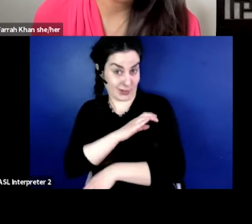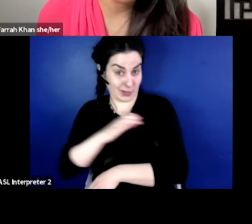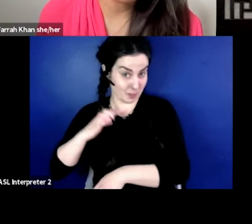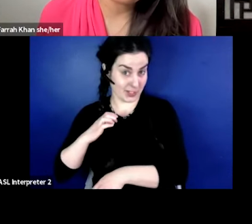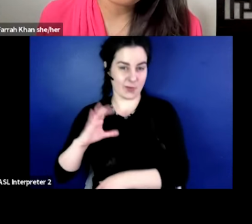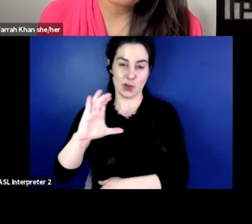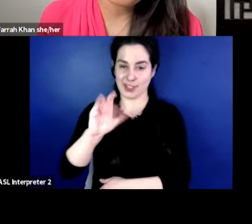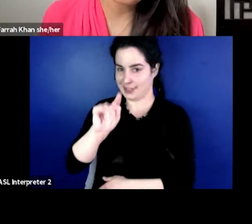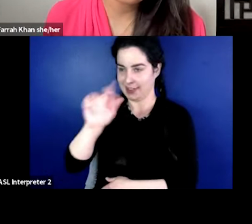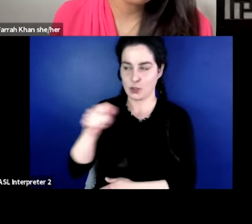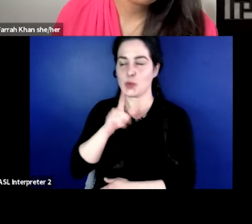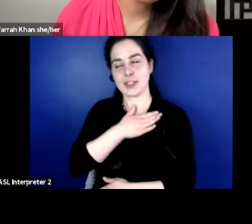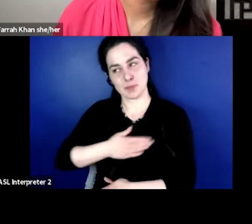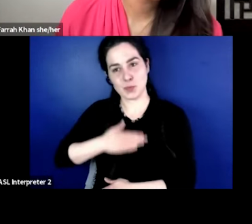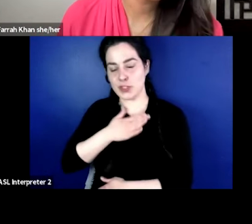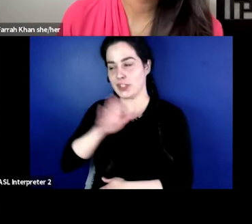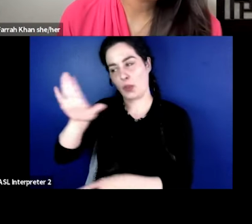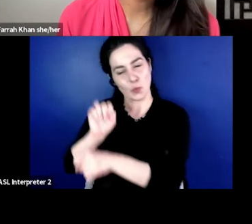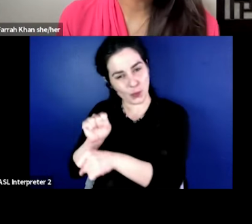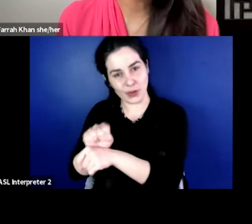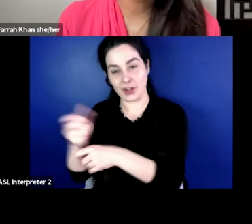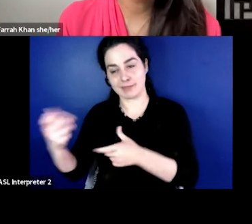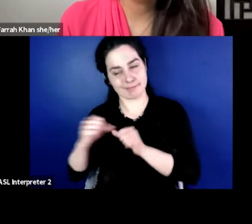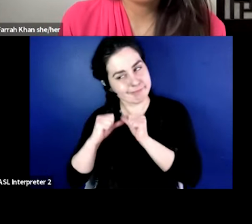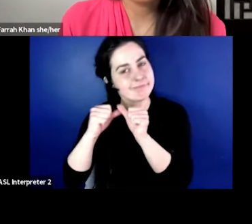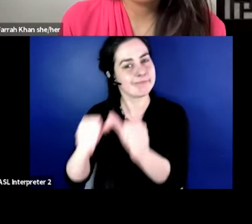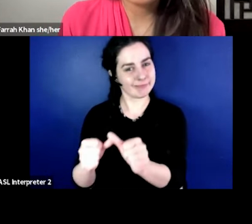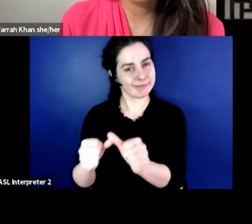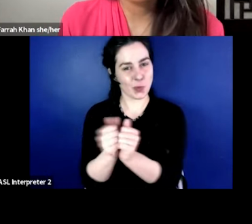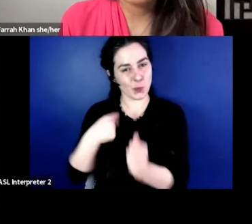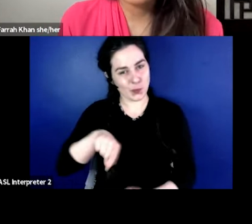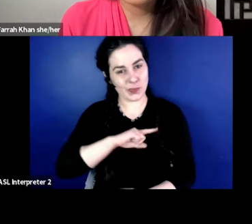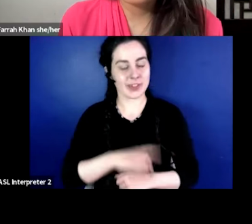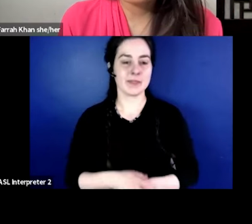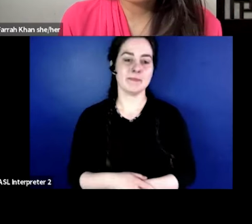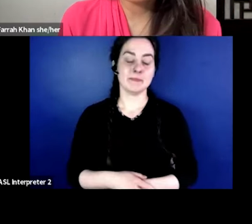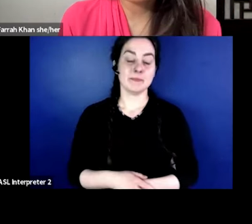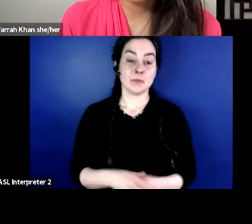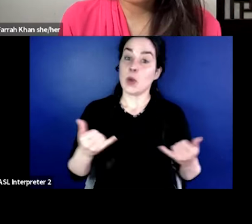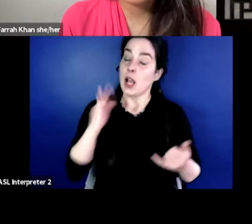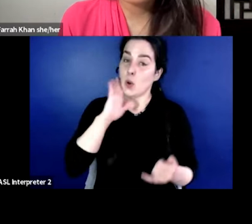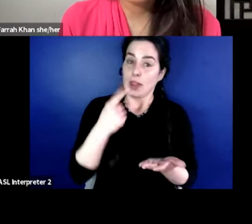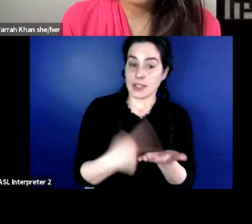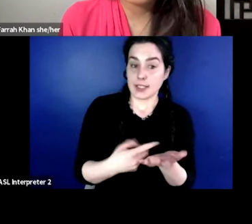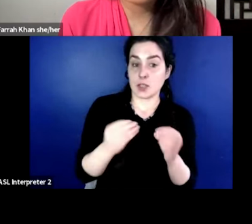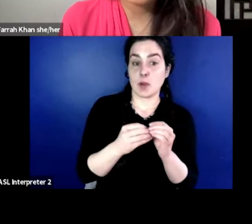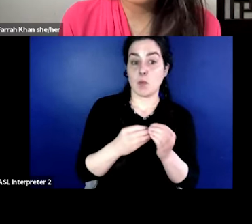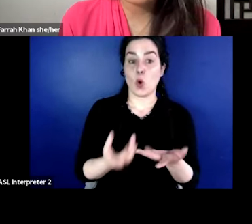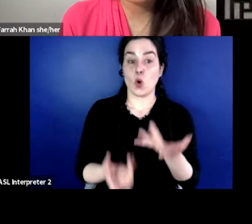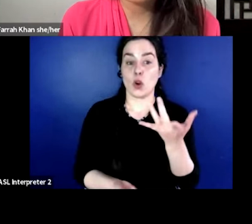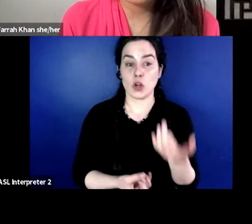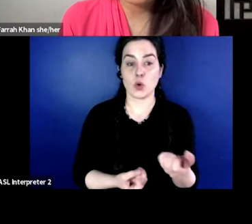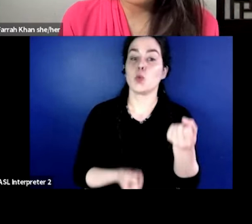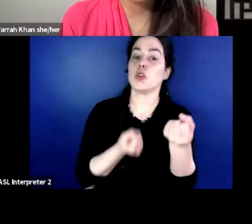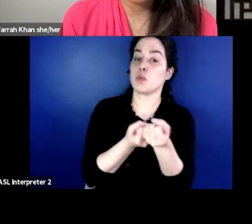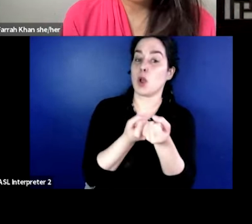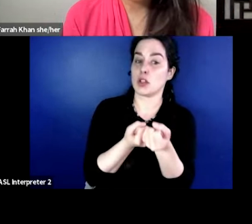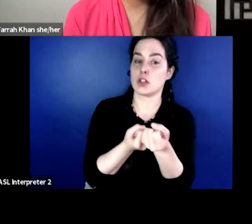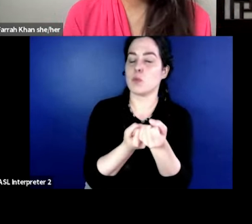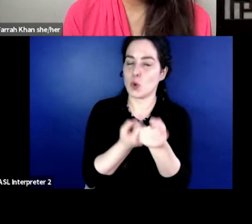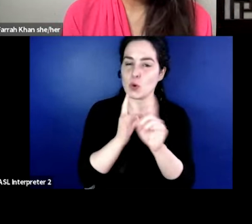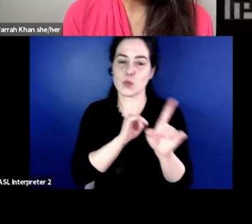appreciate them continuing their work with us. So I'm going to talk a little bit over support and response. I am also the co-lead on support and response along with